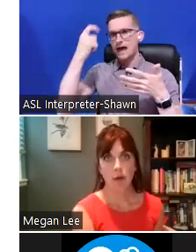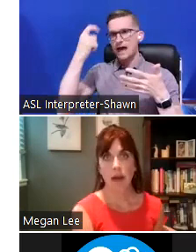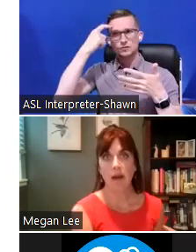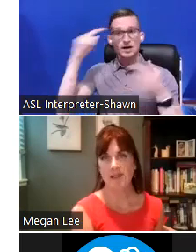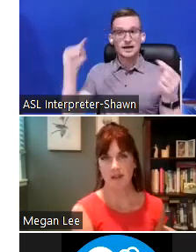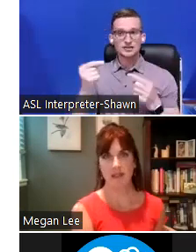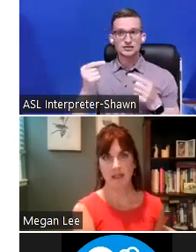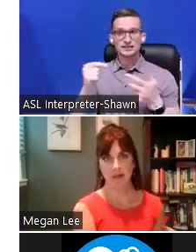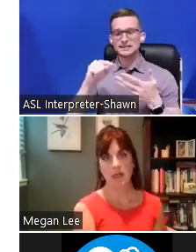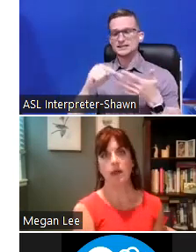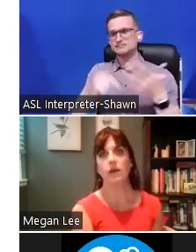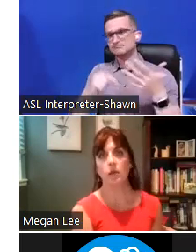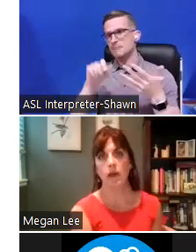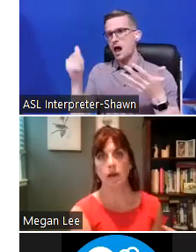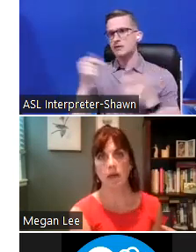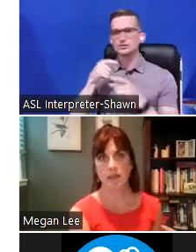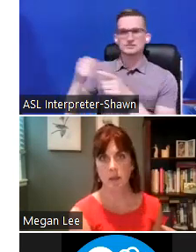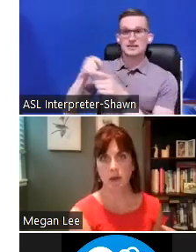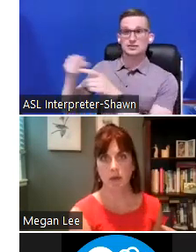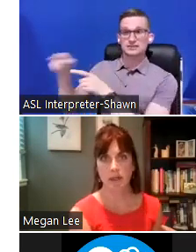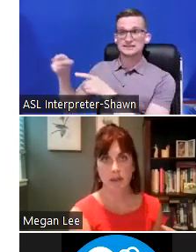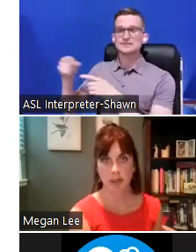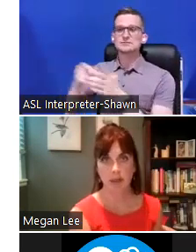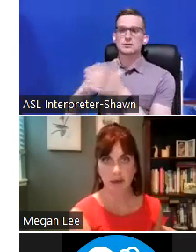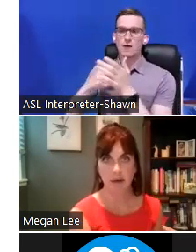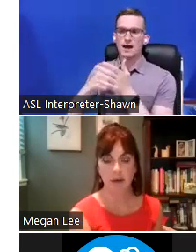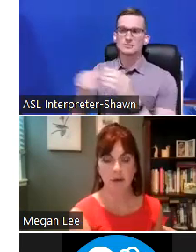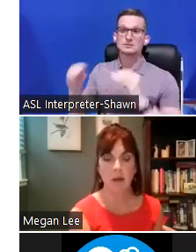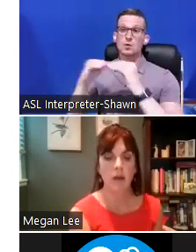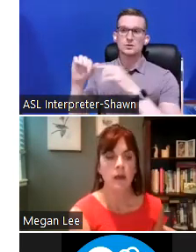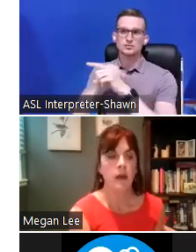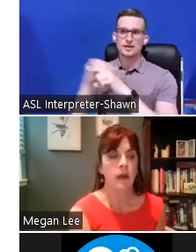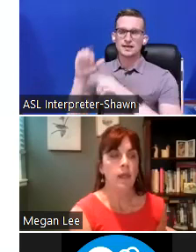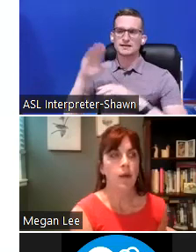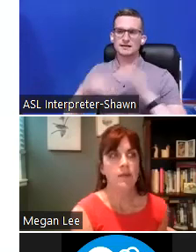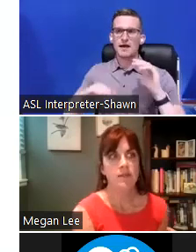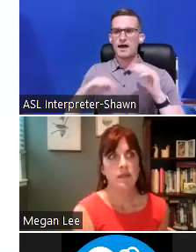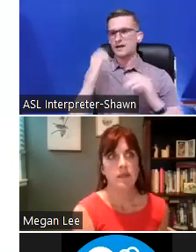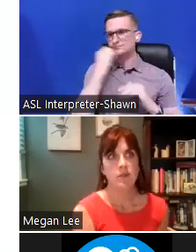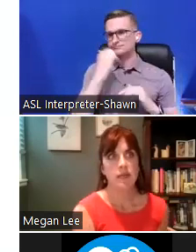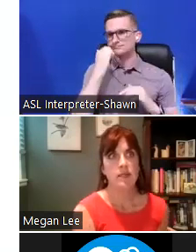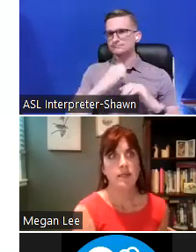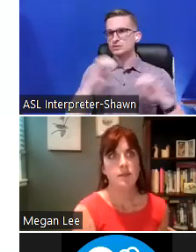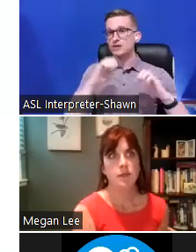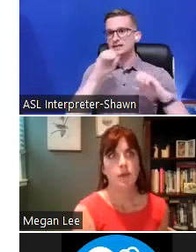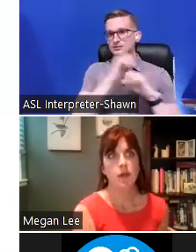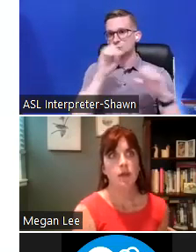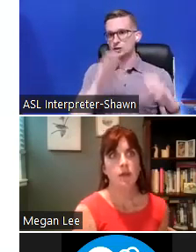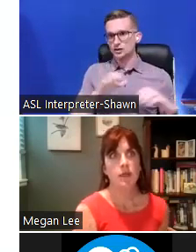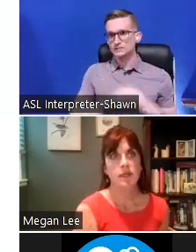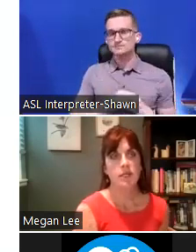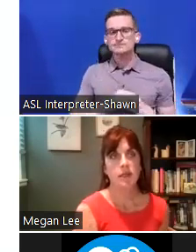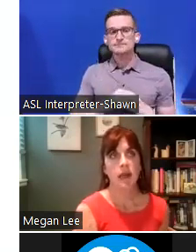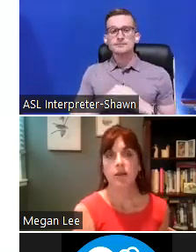that require a different set of training than what a crisis worker would typically undergo. And the purpose of these contracts is for